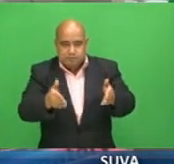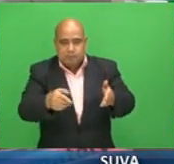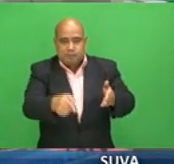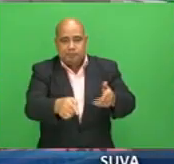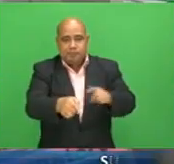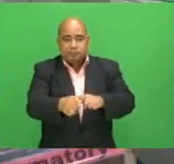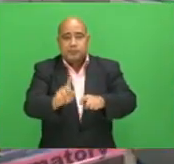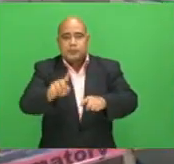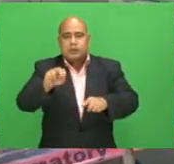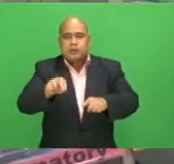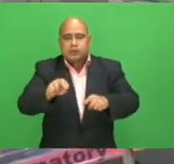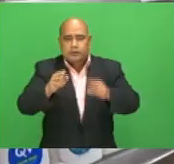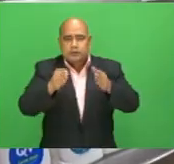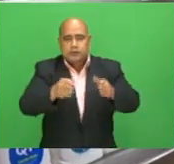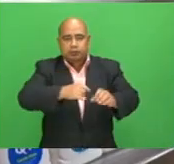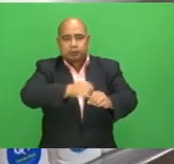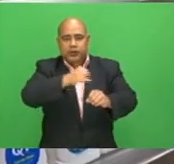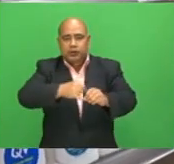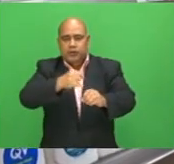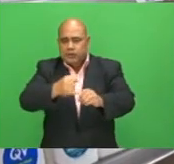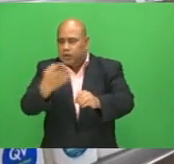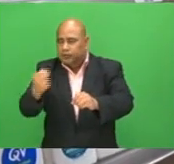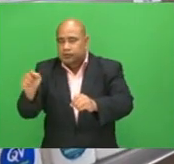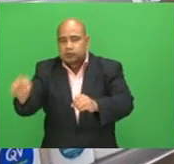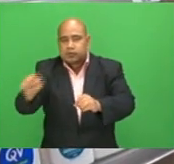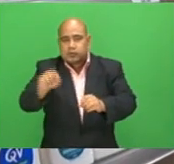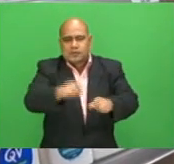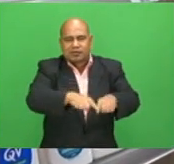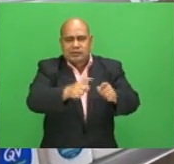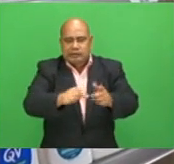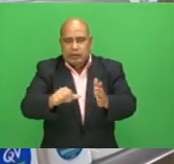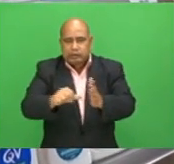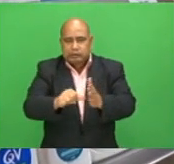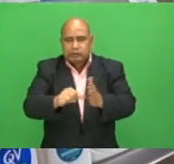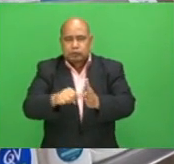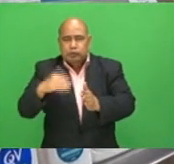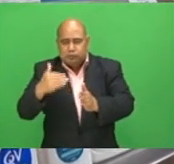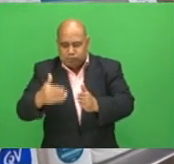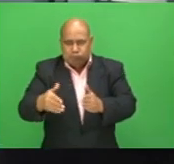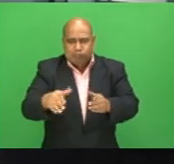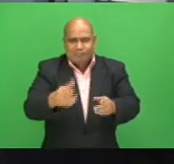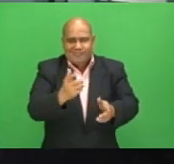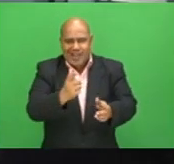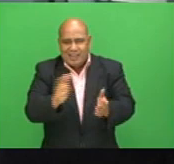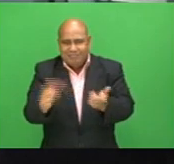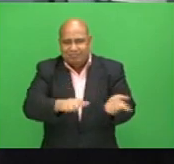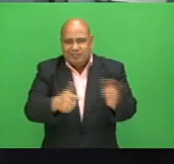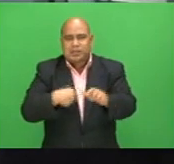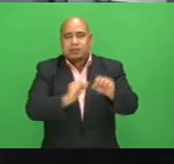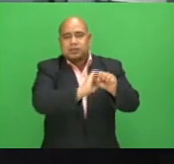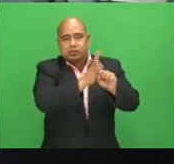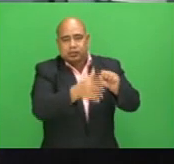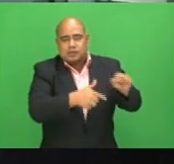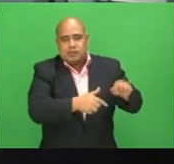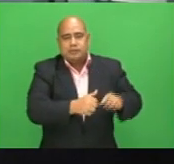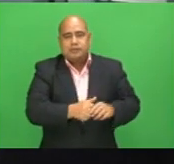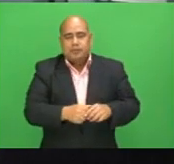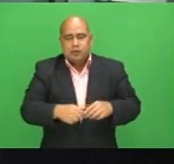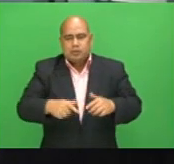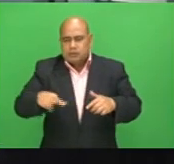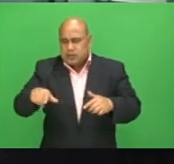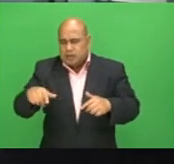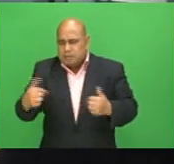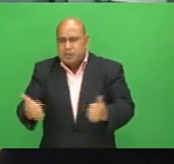and other medical supplies which have become hard to obtain during this COVID-19 pandemic. There are certain challenges with certain drugs because of